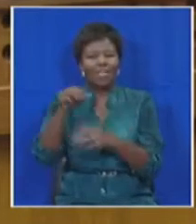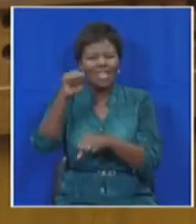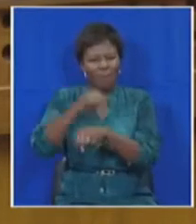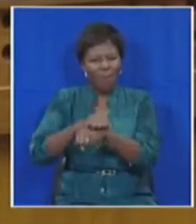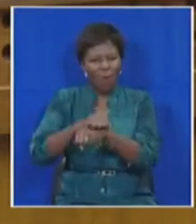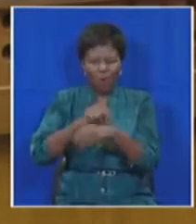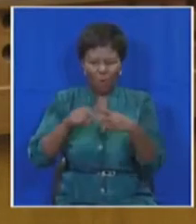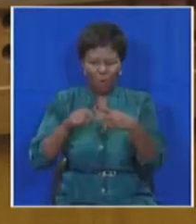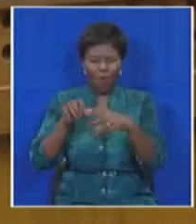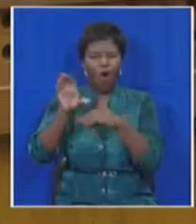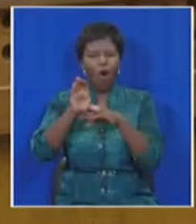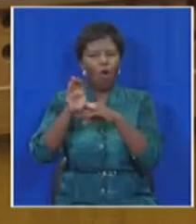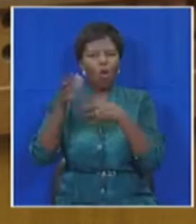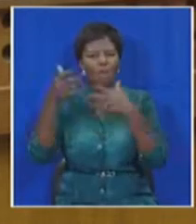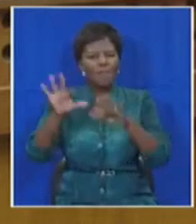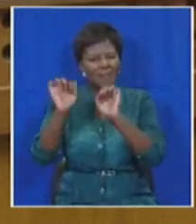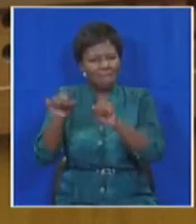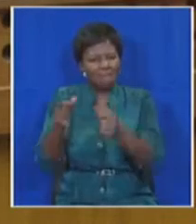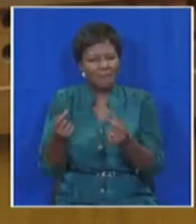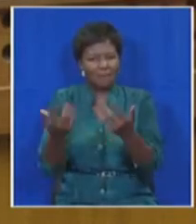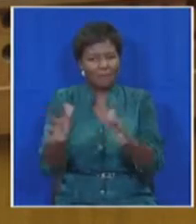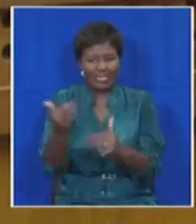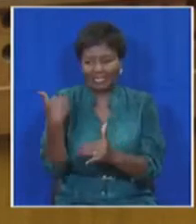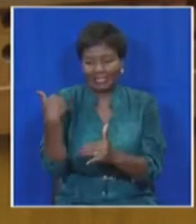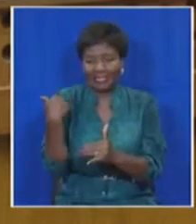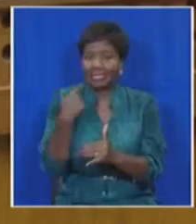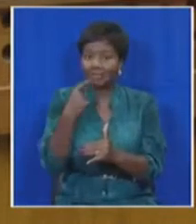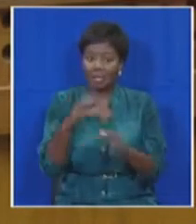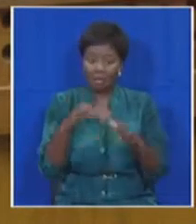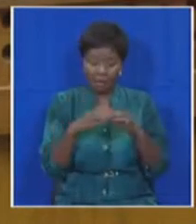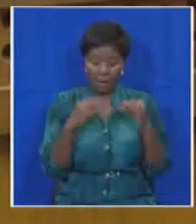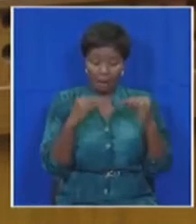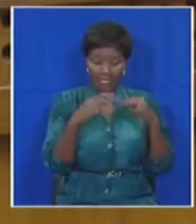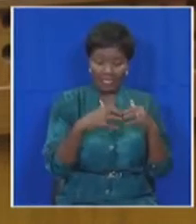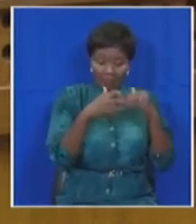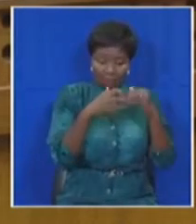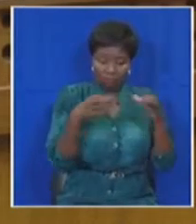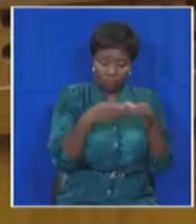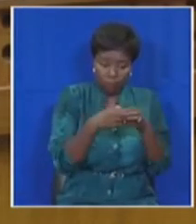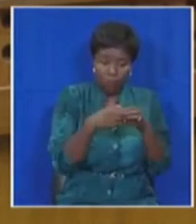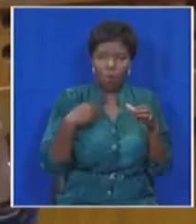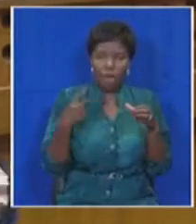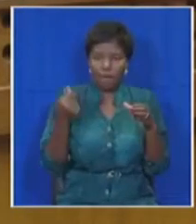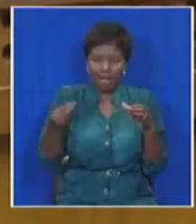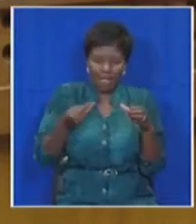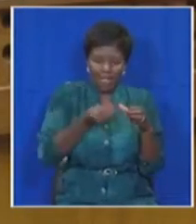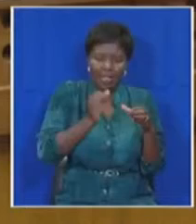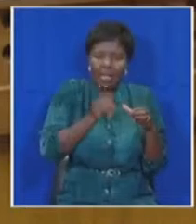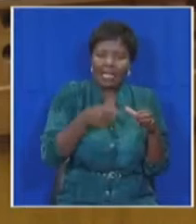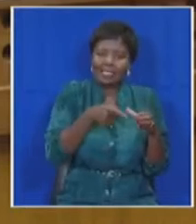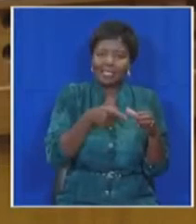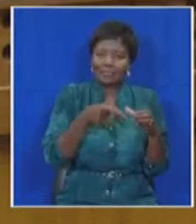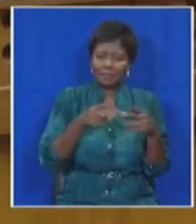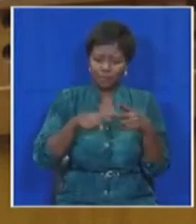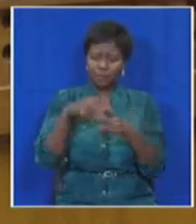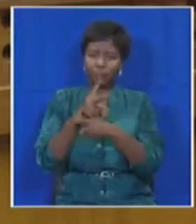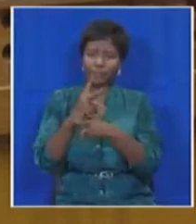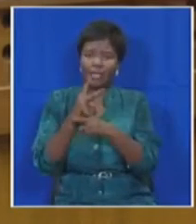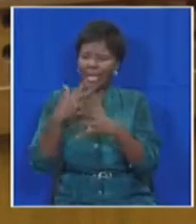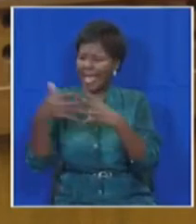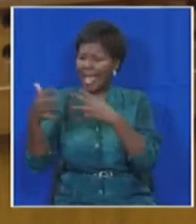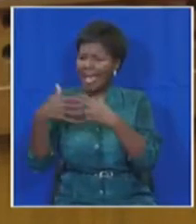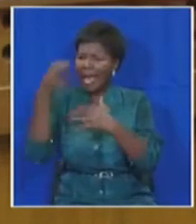entrepreneurs access to capital they need to start and grow businesses. We will invest in the kind of infrastructure